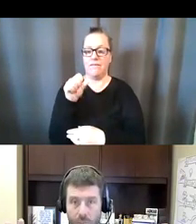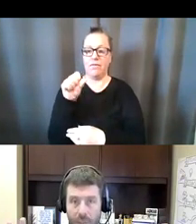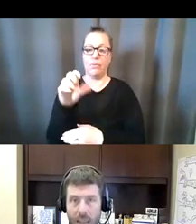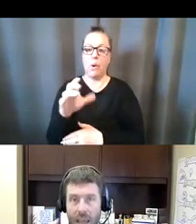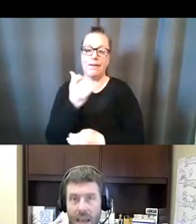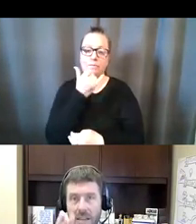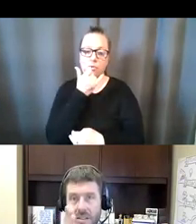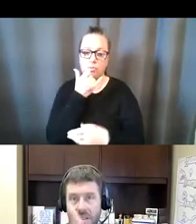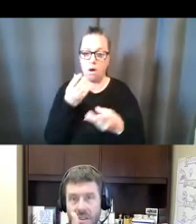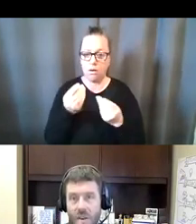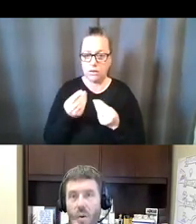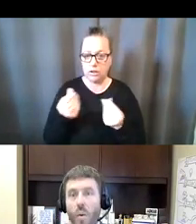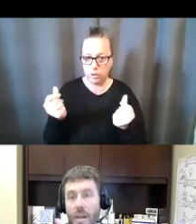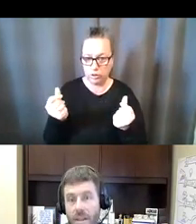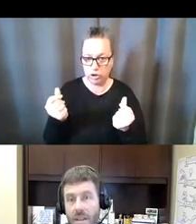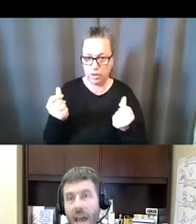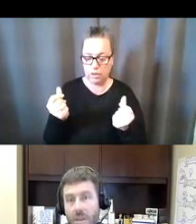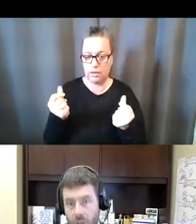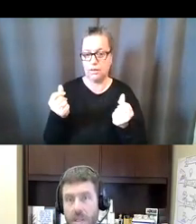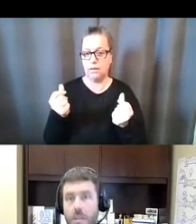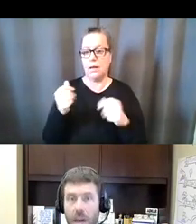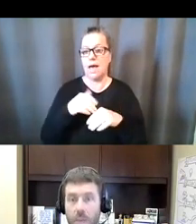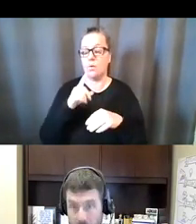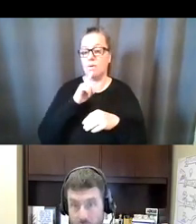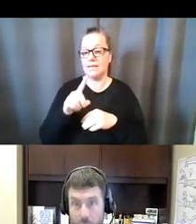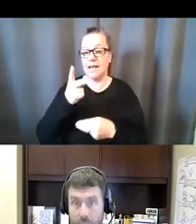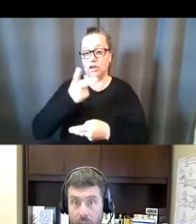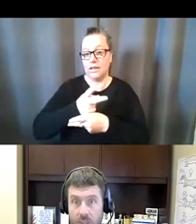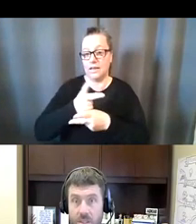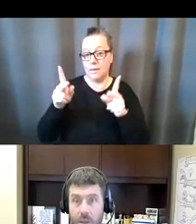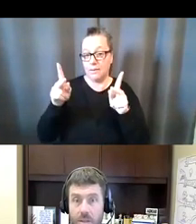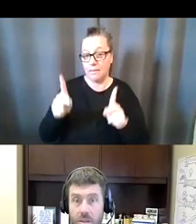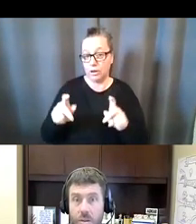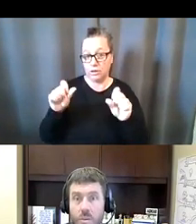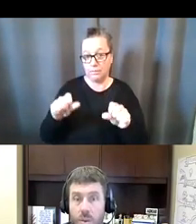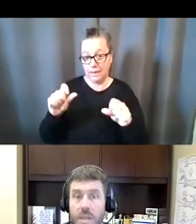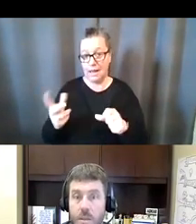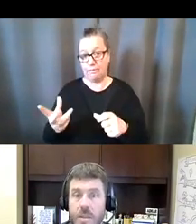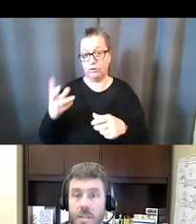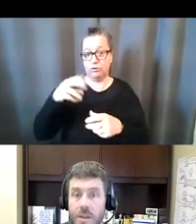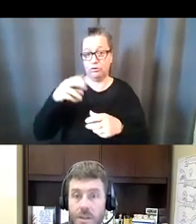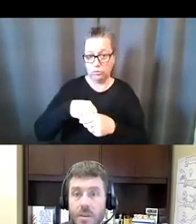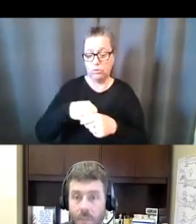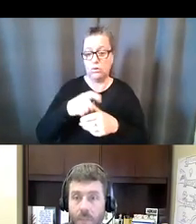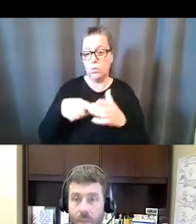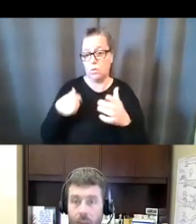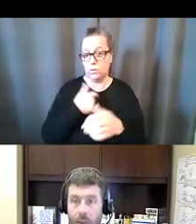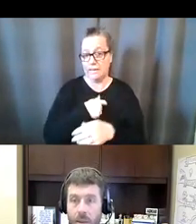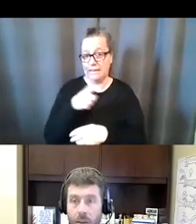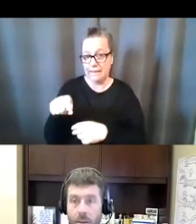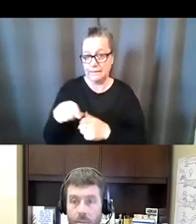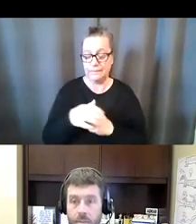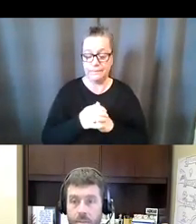solution at what is actually keeping that person from being able to step into what we need them to step into.